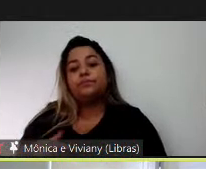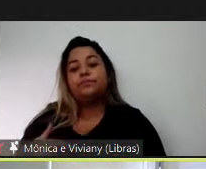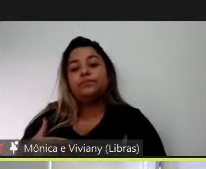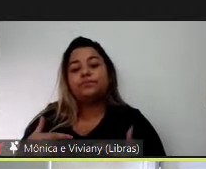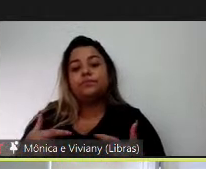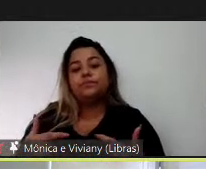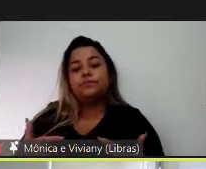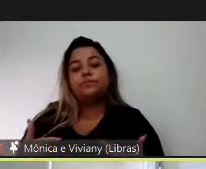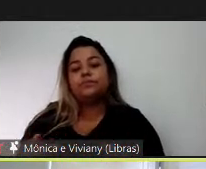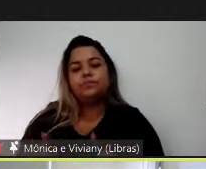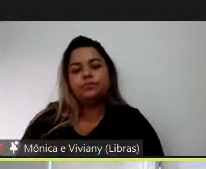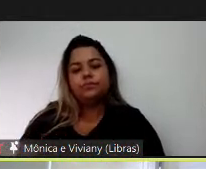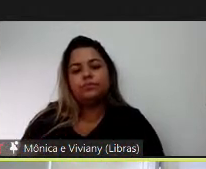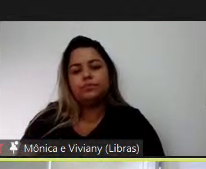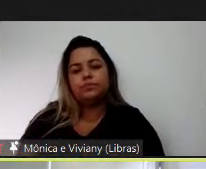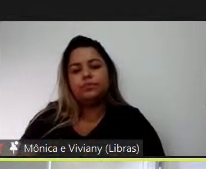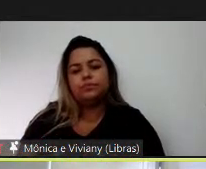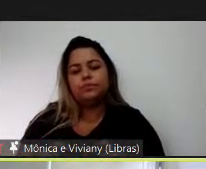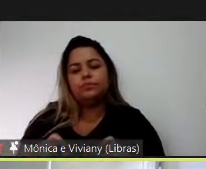challenges ahead,